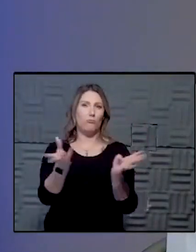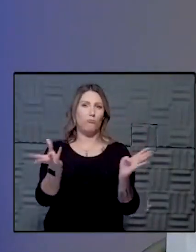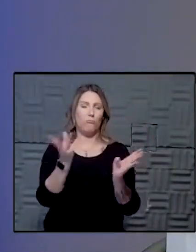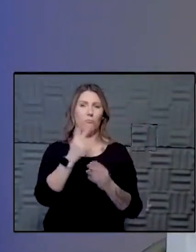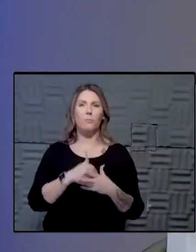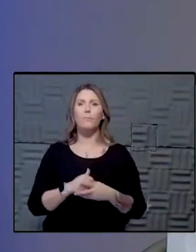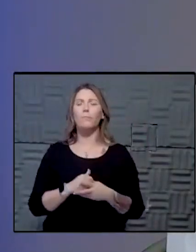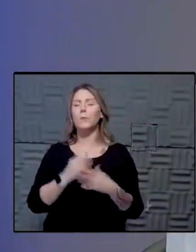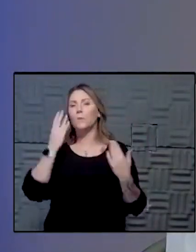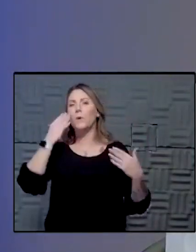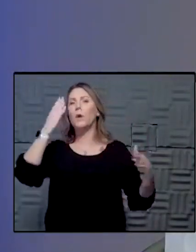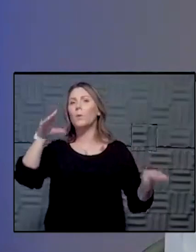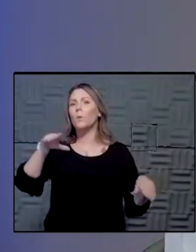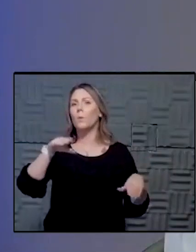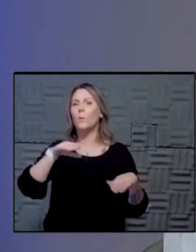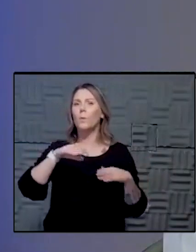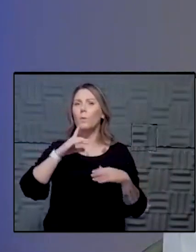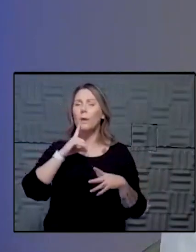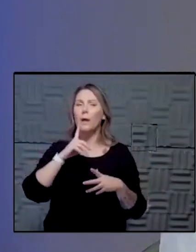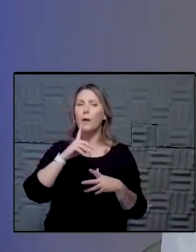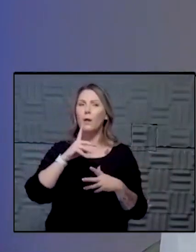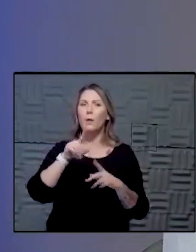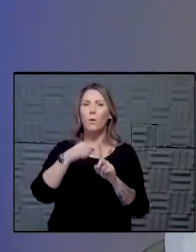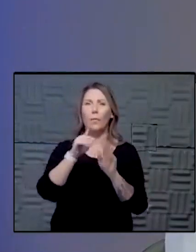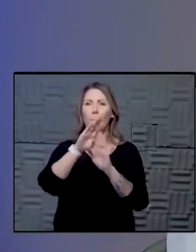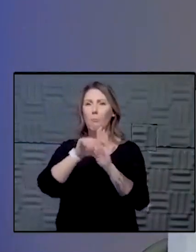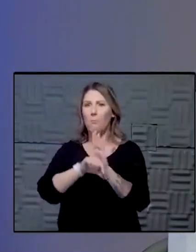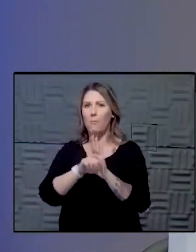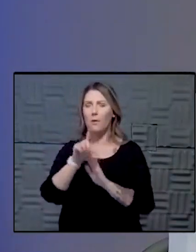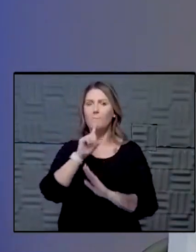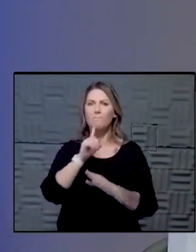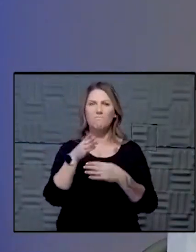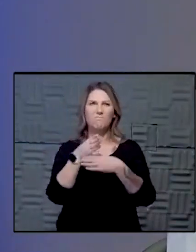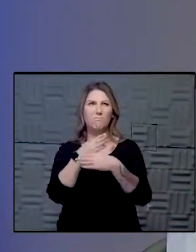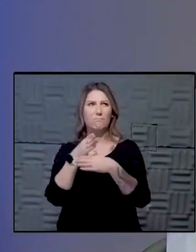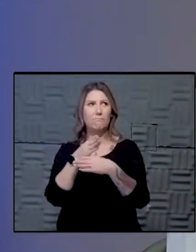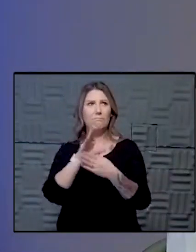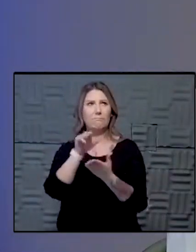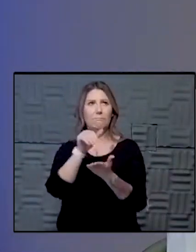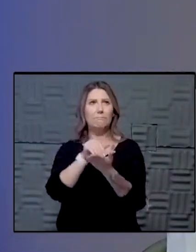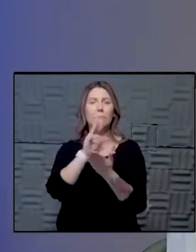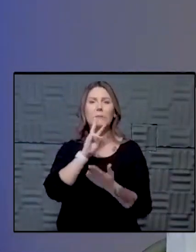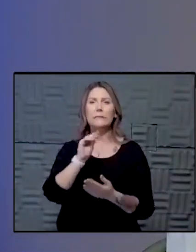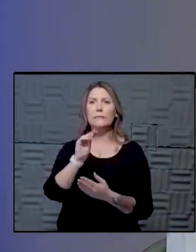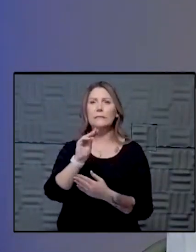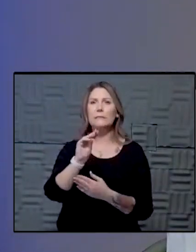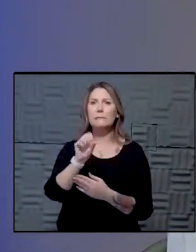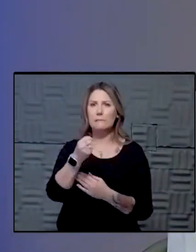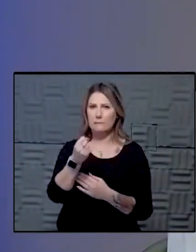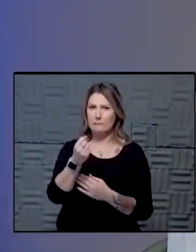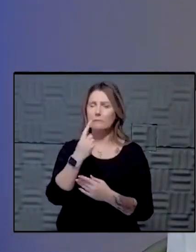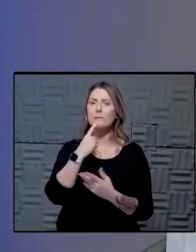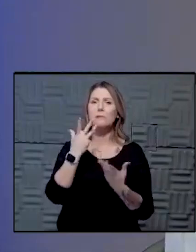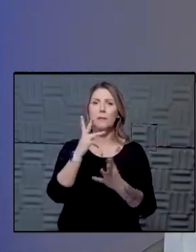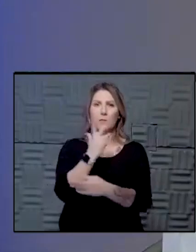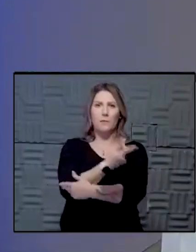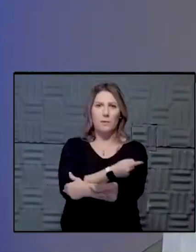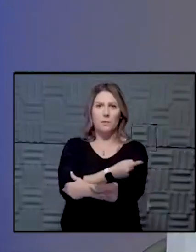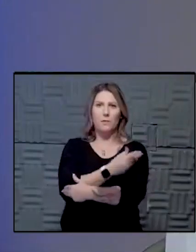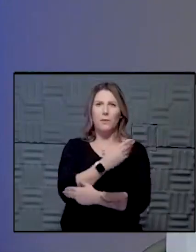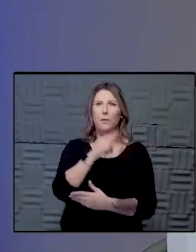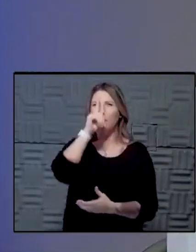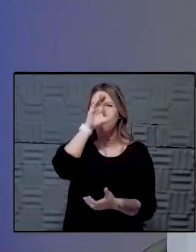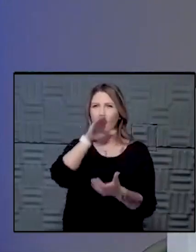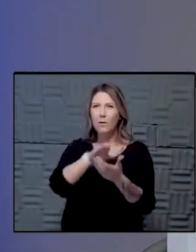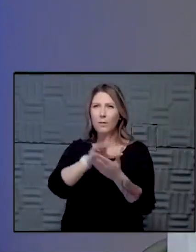so I don't know about the insight. Again, I think it was a mid-60s person who'd been vaccinated. I believe